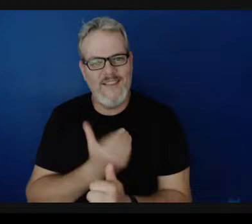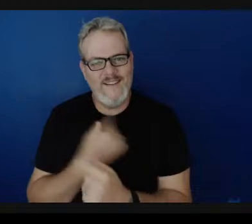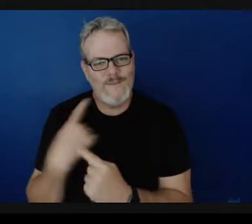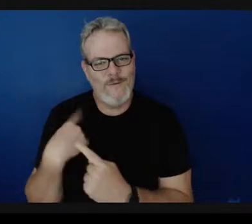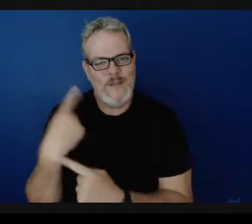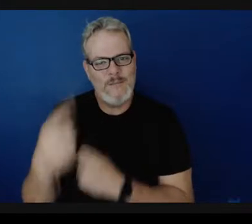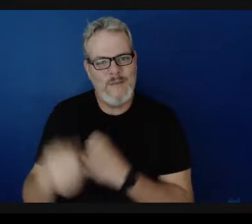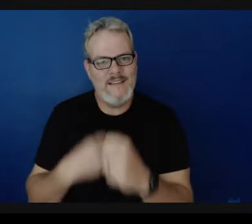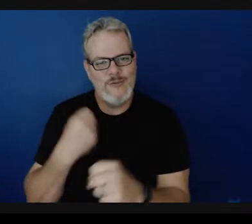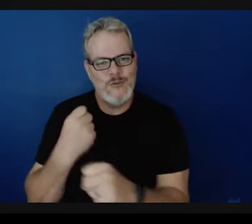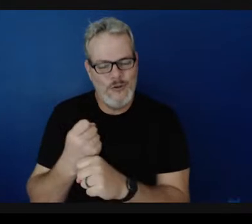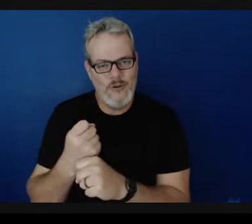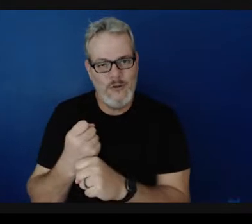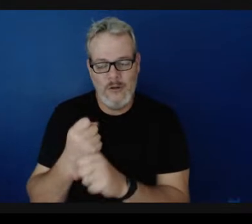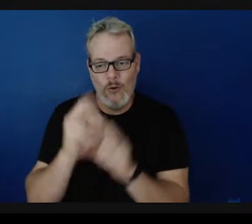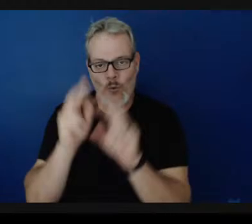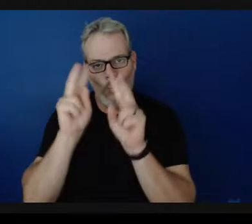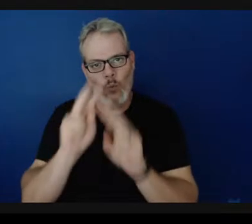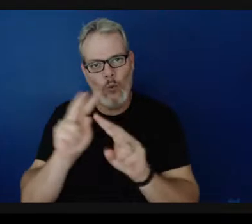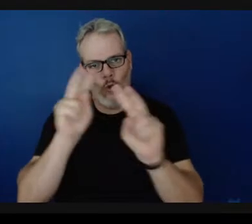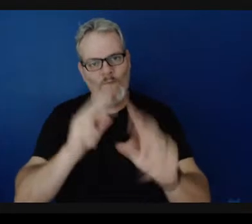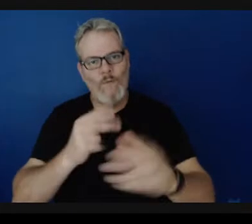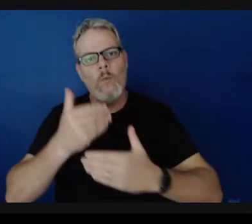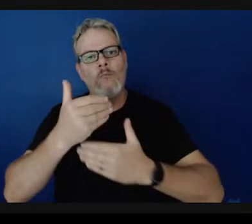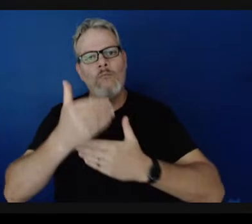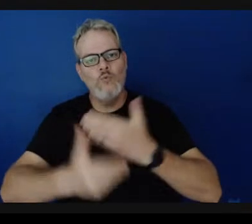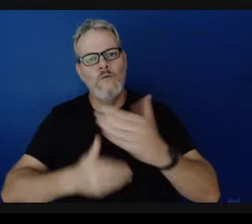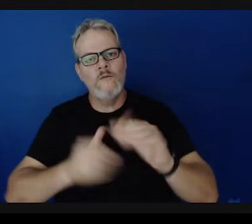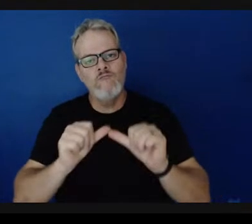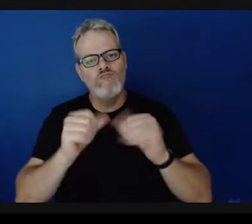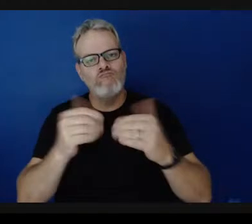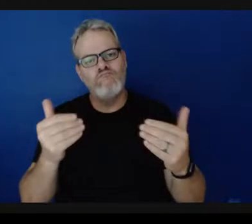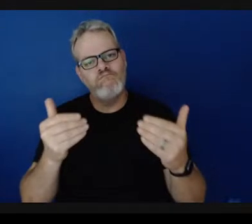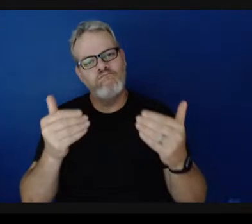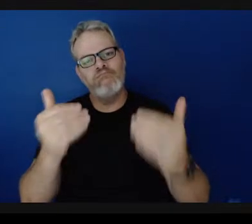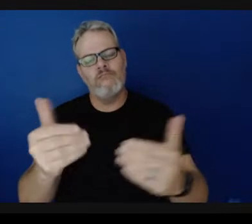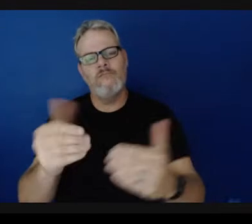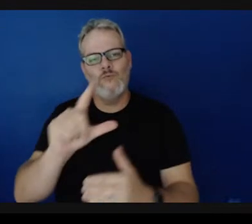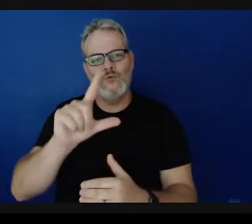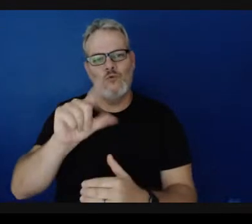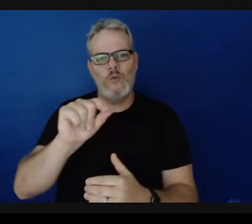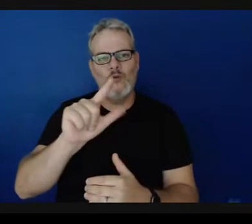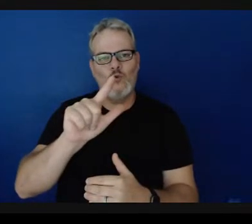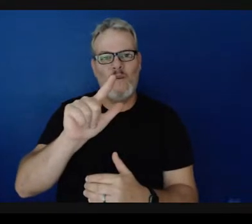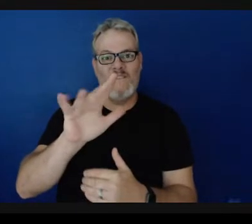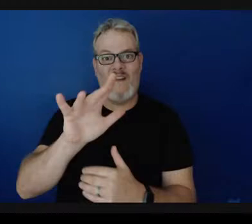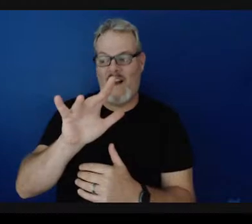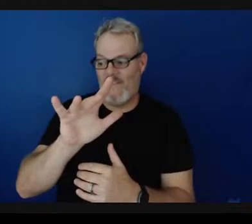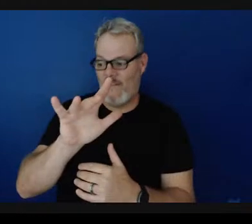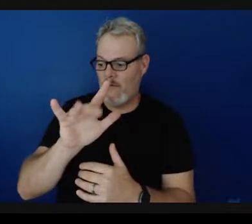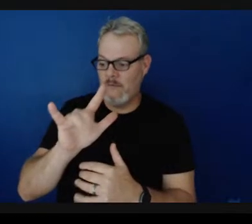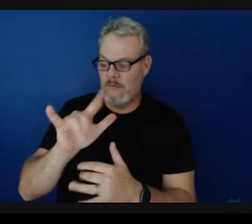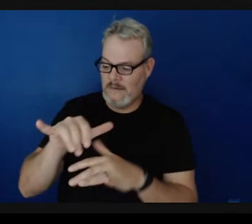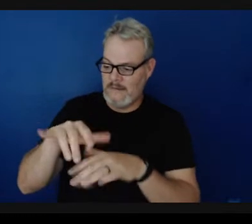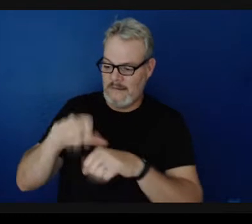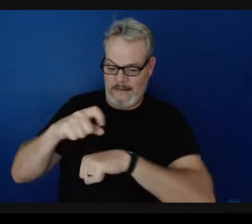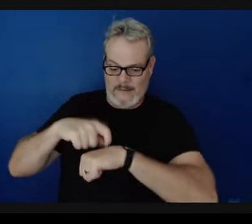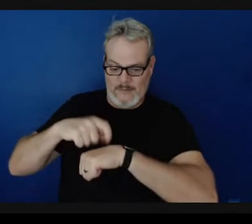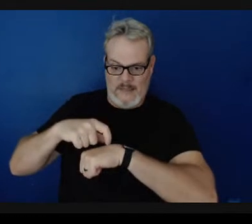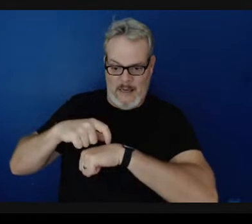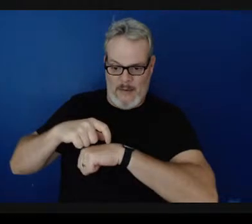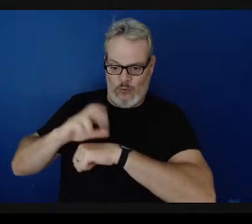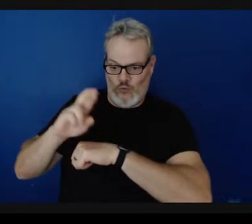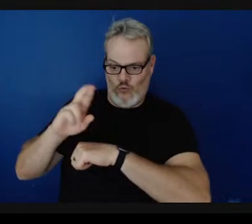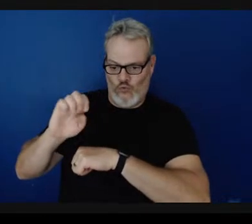forward to moving forward into 2025. Got to take a little bit of time to recharge the batteries, see